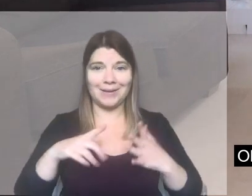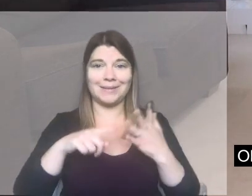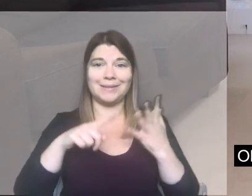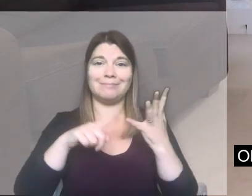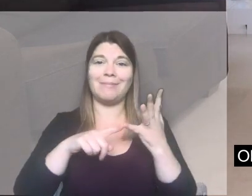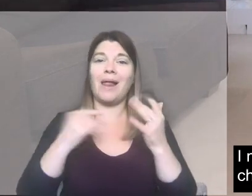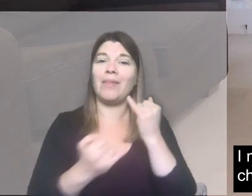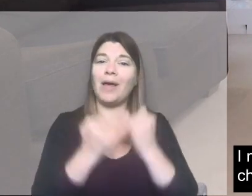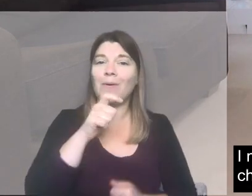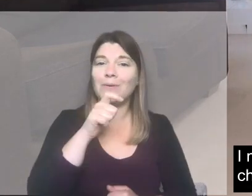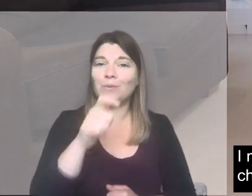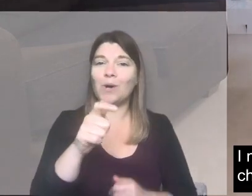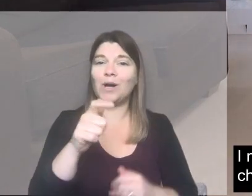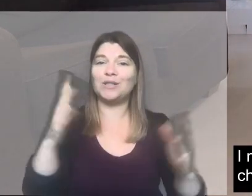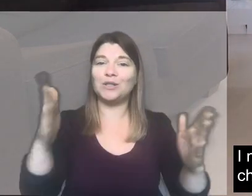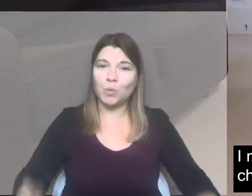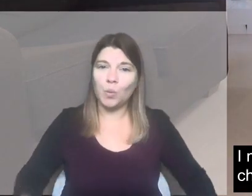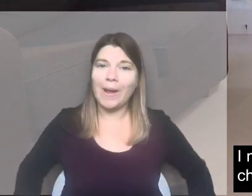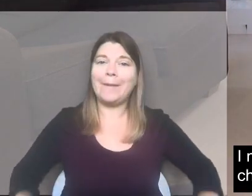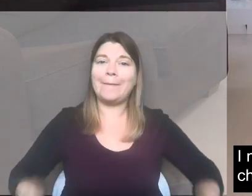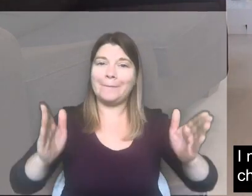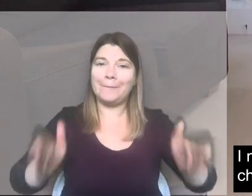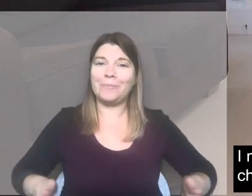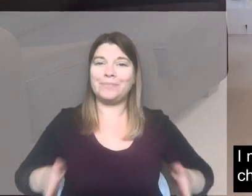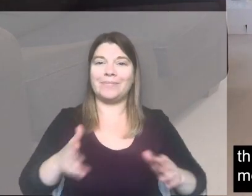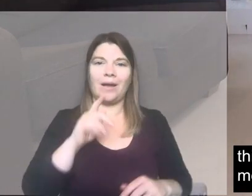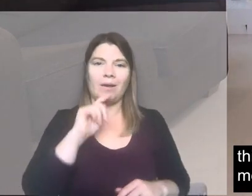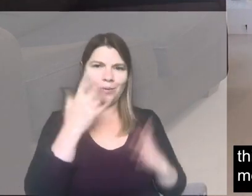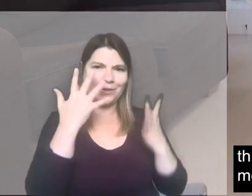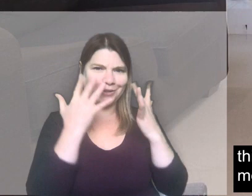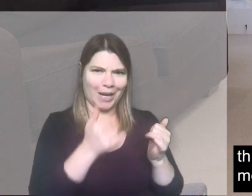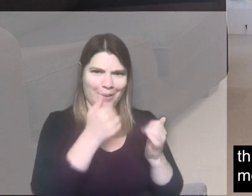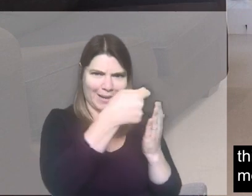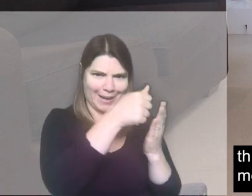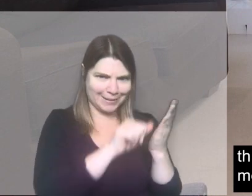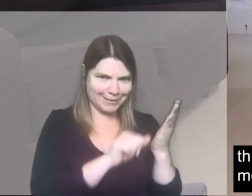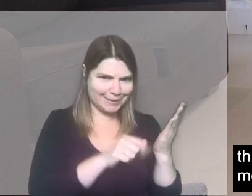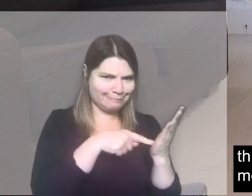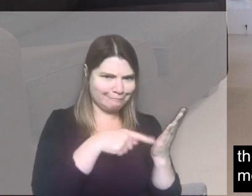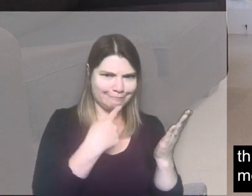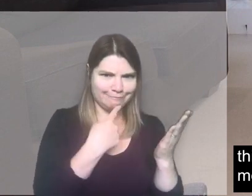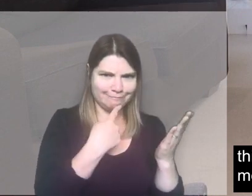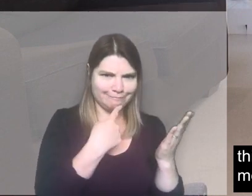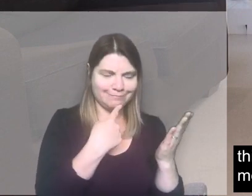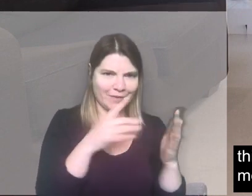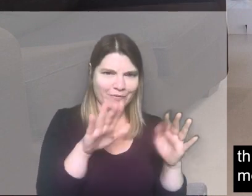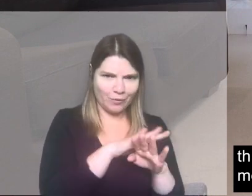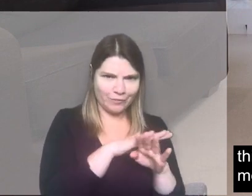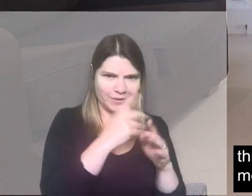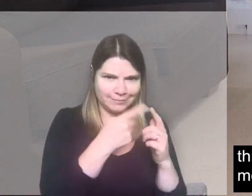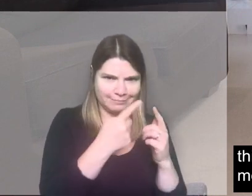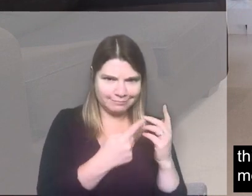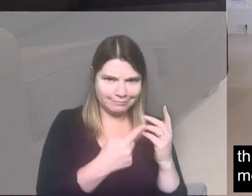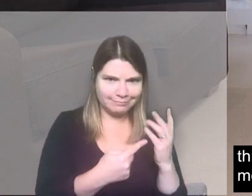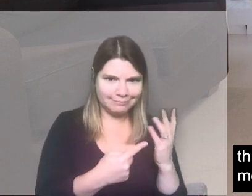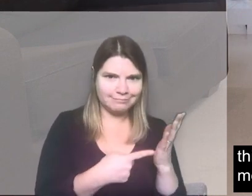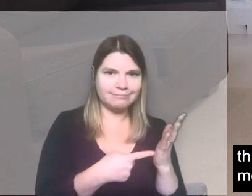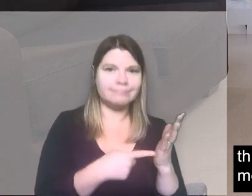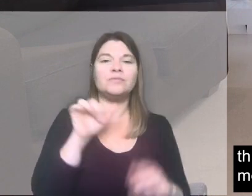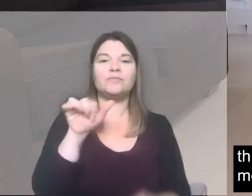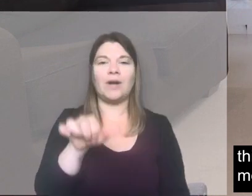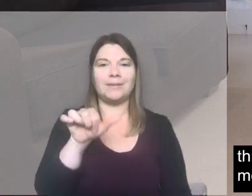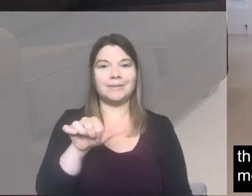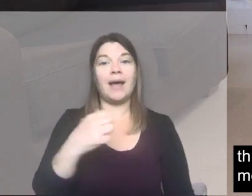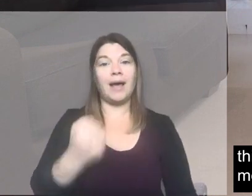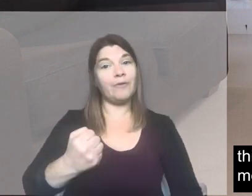think if there's anything else I need to mention, so I'm just going to check my list because I want to make this as clear as possible. Yeah, so like I mentioned,